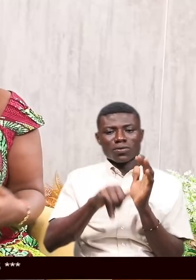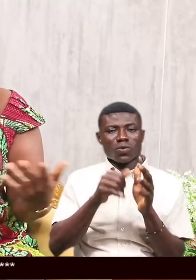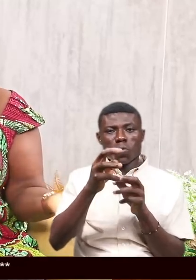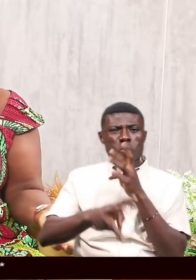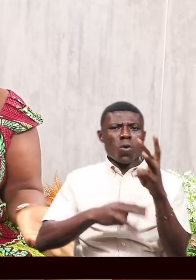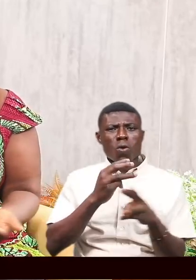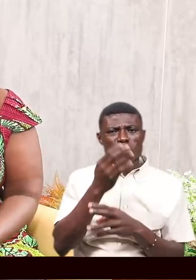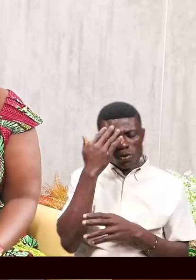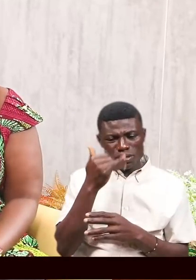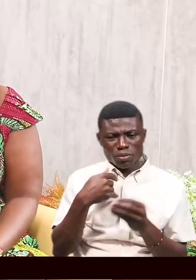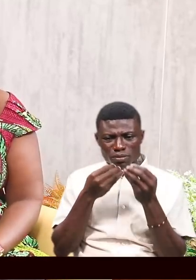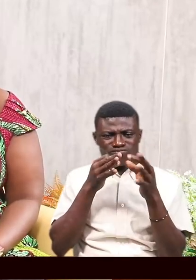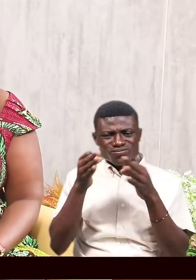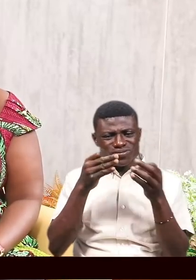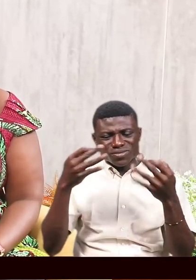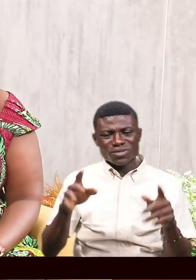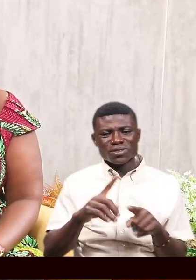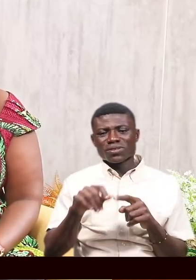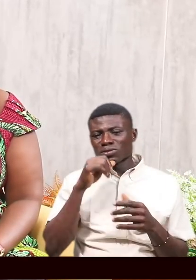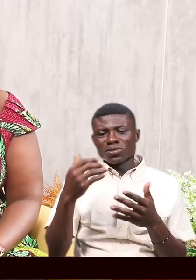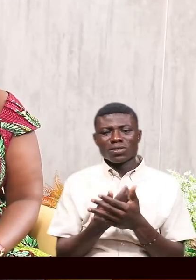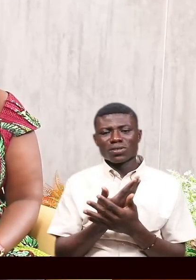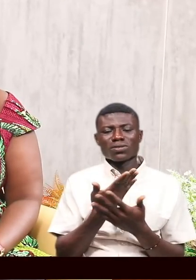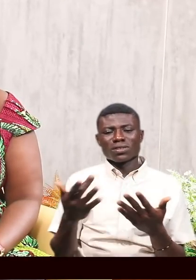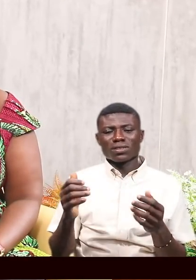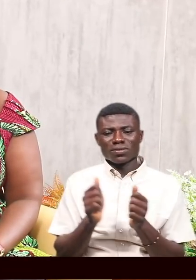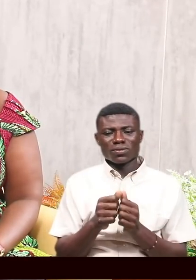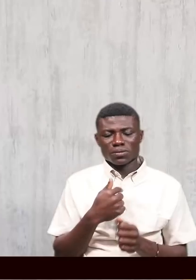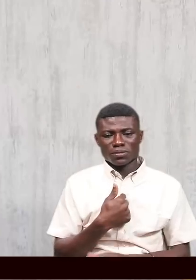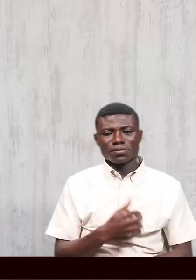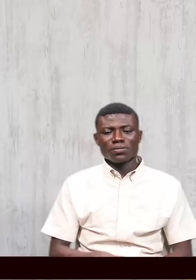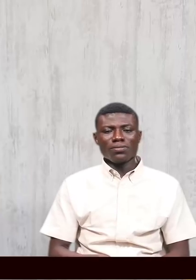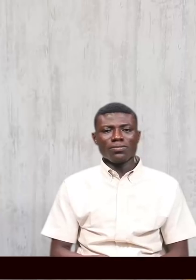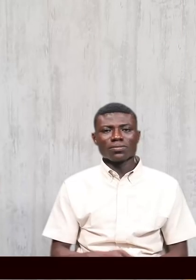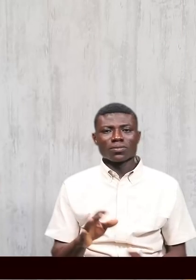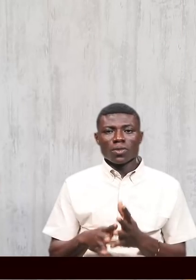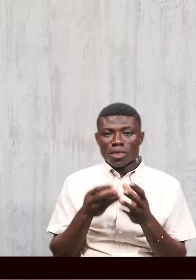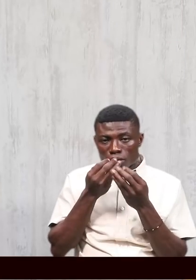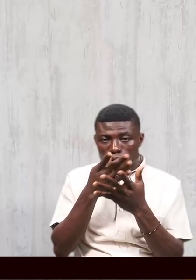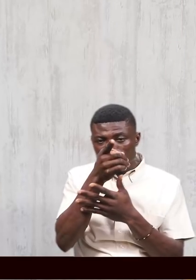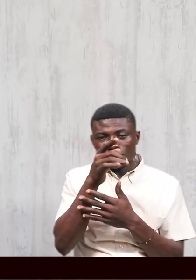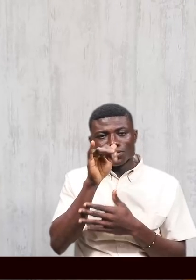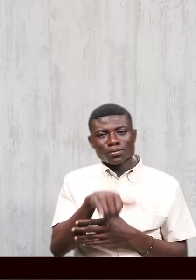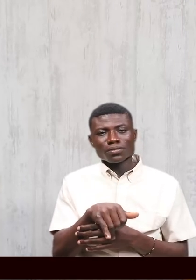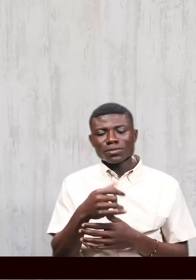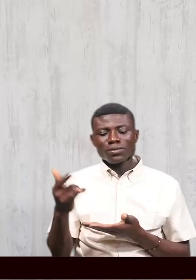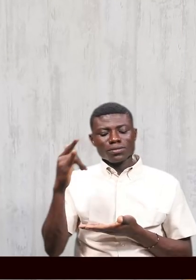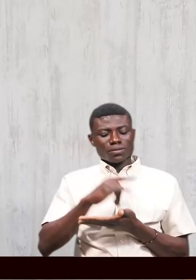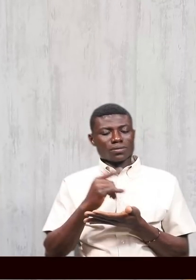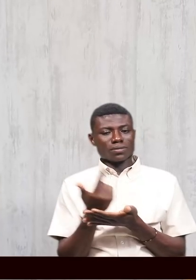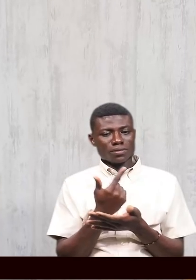world before into no any be a mammy. O catch you, say my bedroom